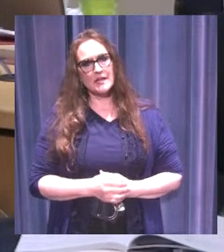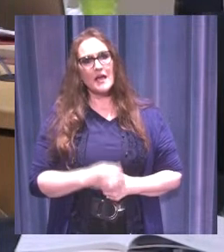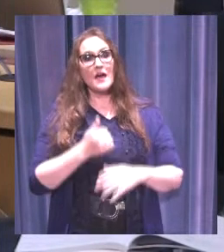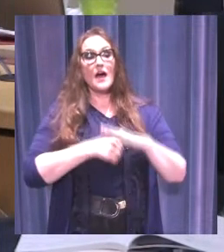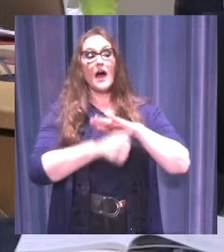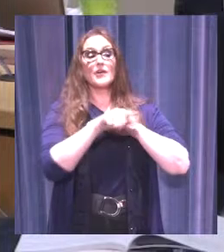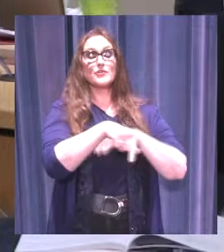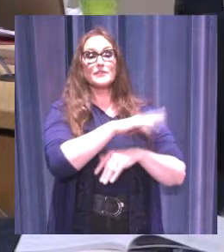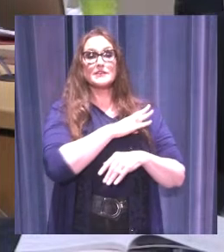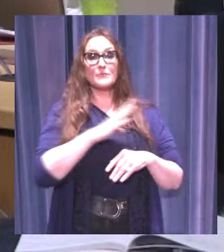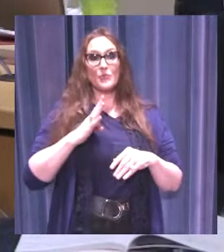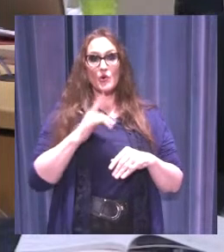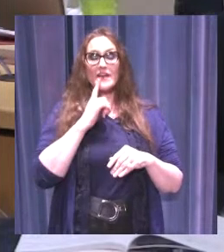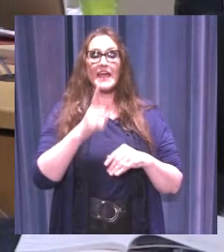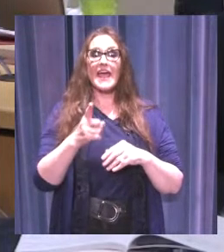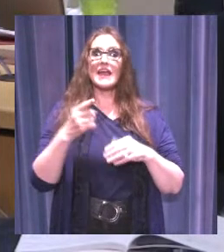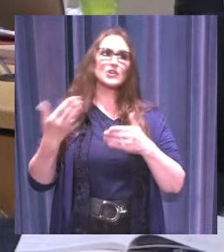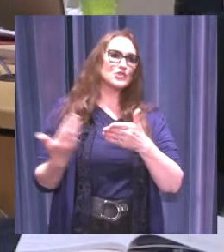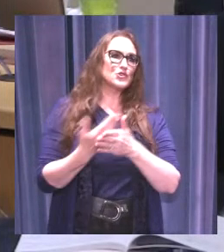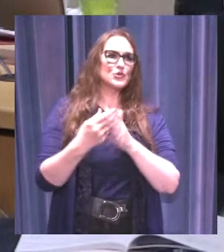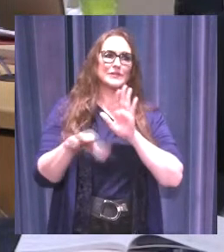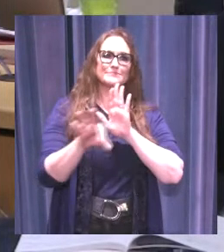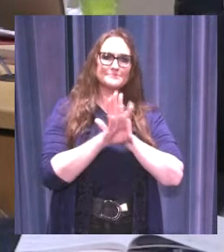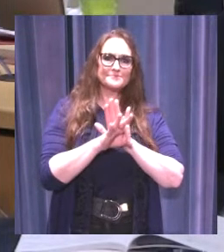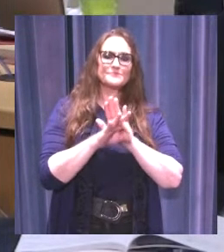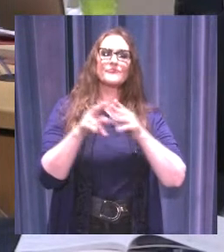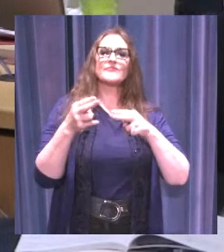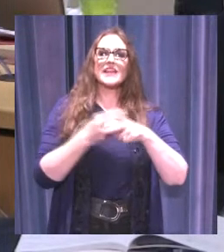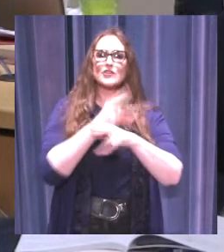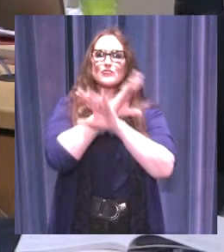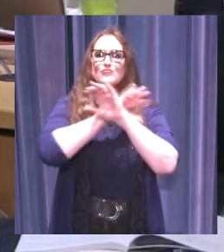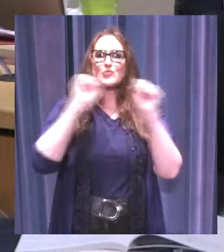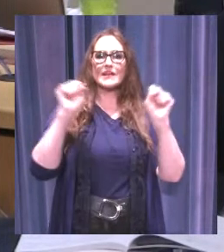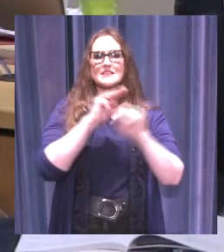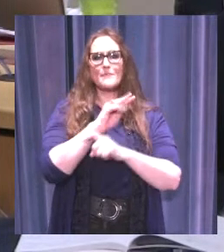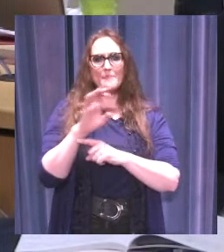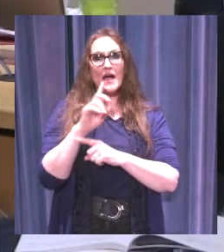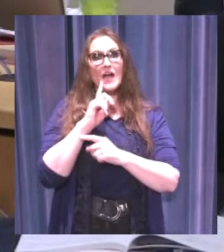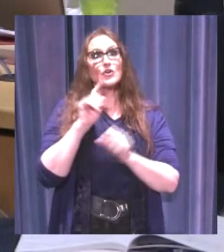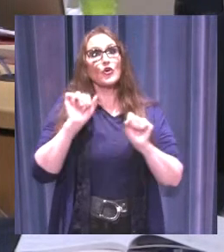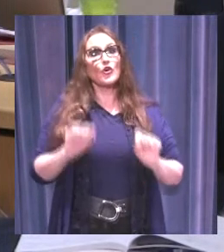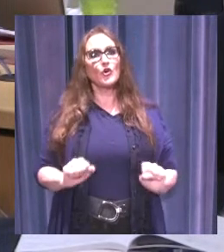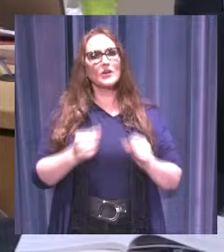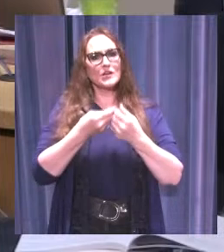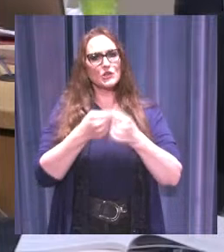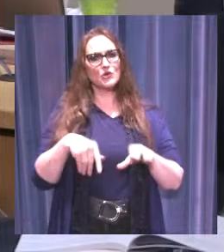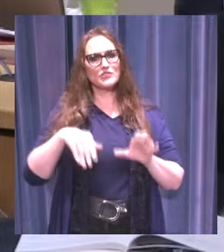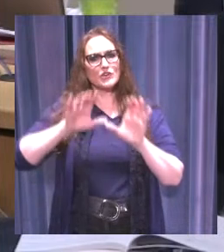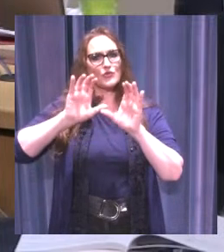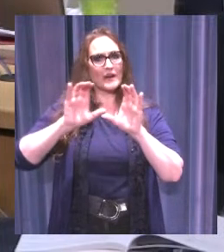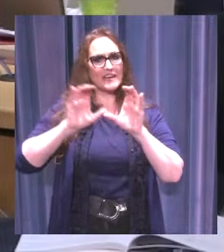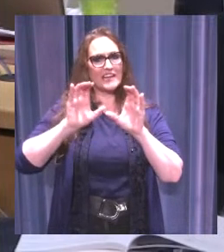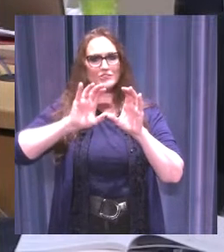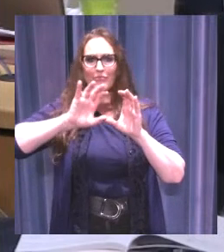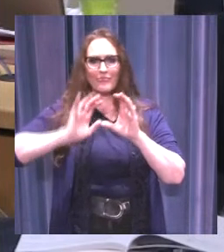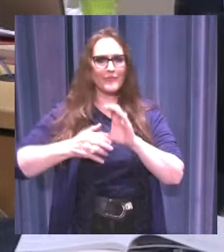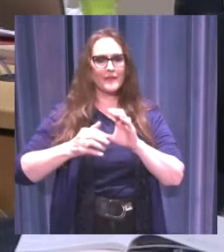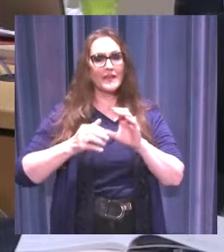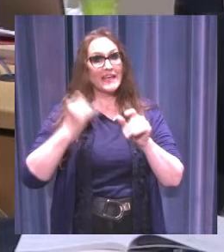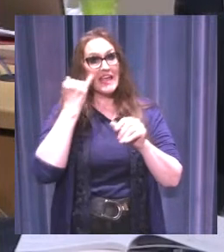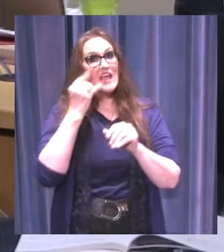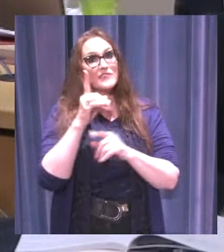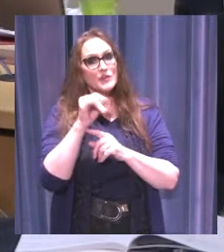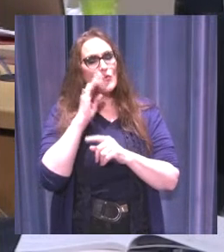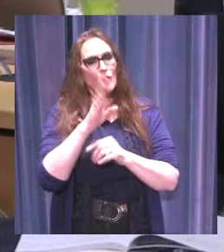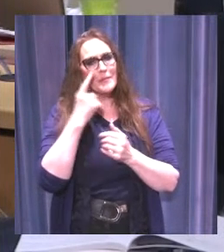and the newly appointed interim president, Mott is at risk of losing its accreditation, and if they do, make no mistake, it will be because